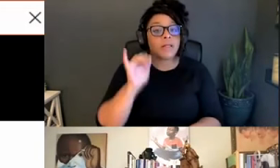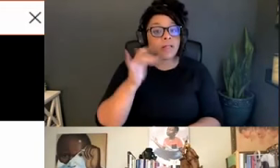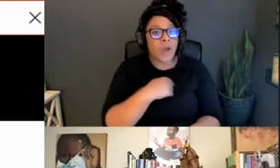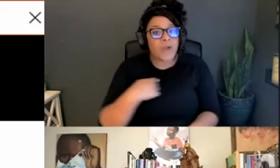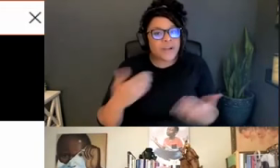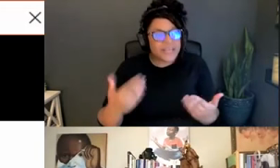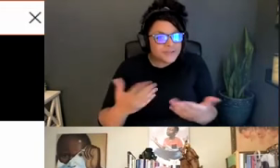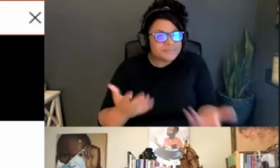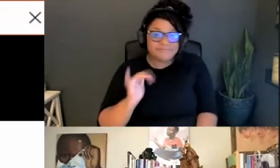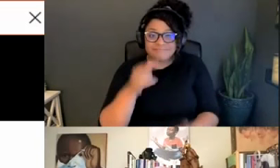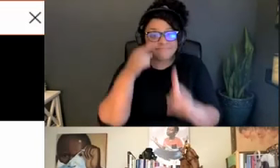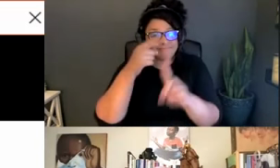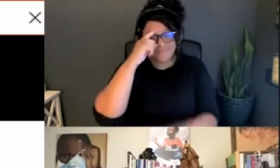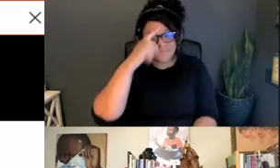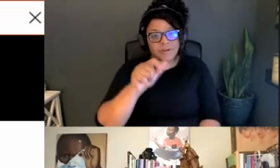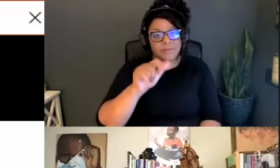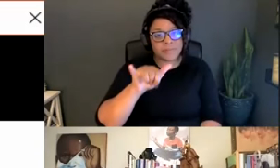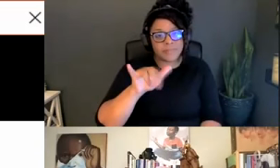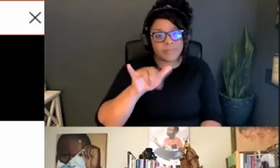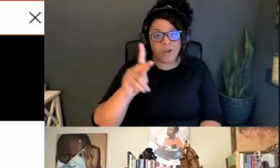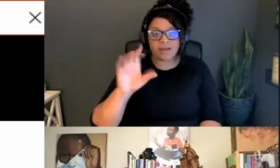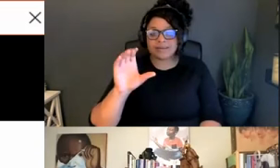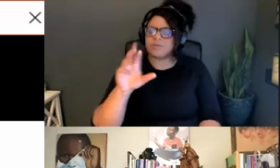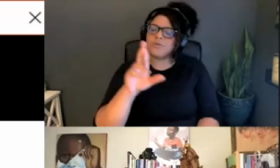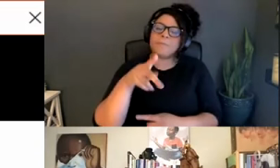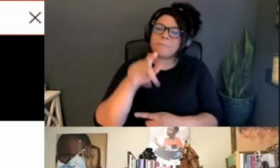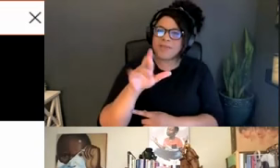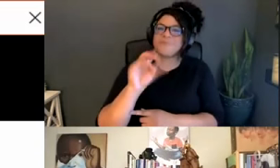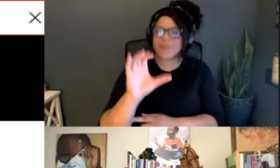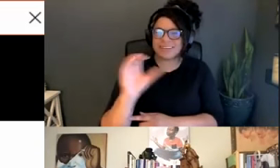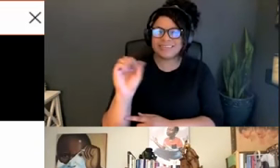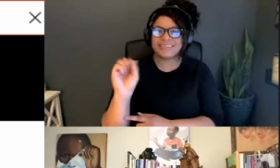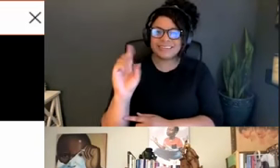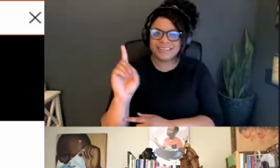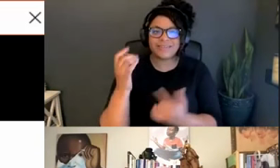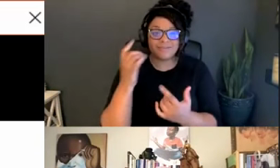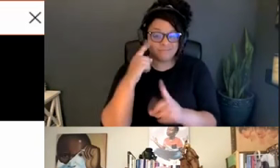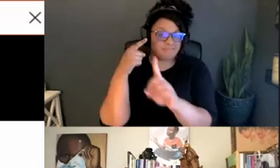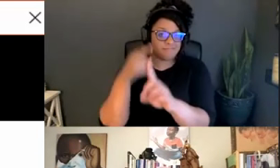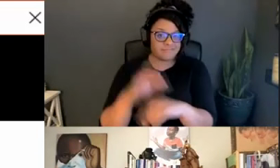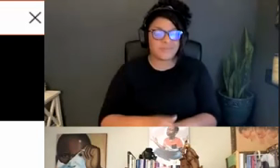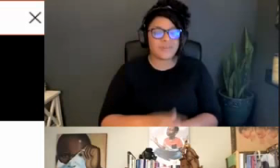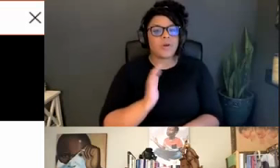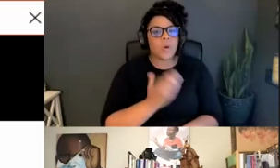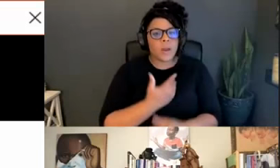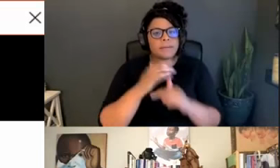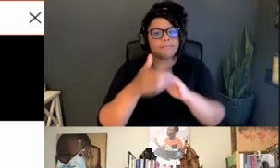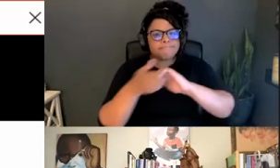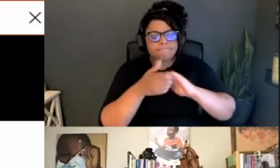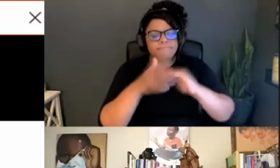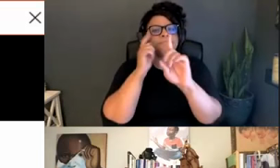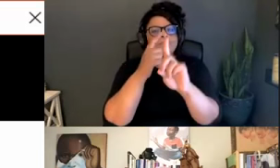here. That's what PlayROCs the RCSD is all about. It is about building a collective vision for playful learning in the district. It's about